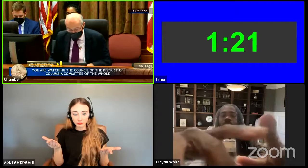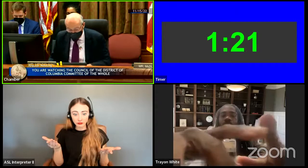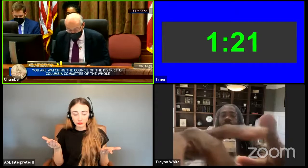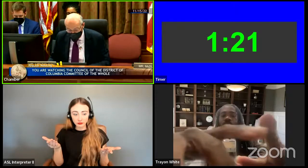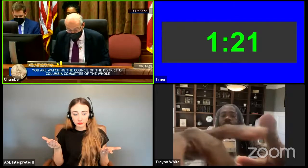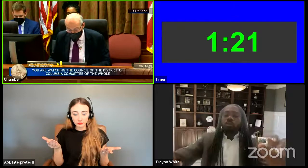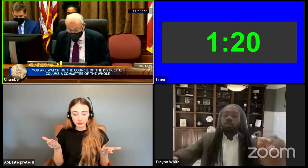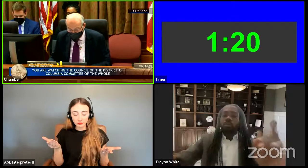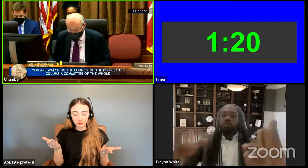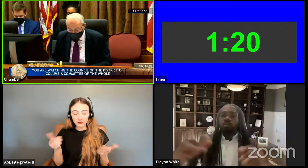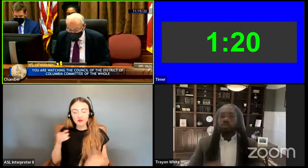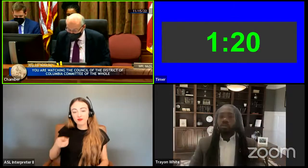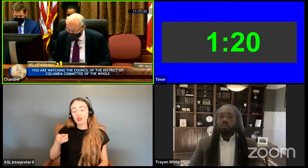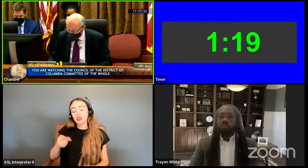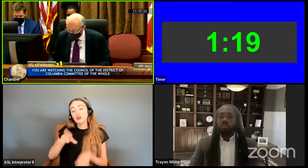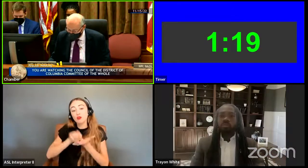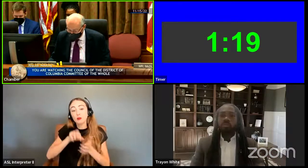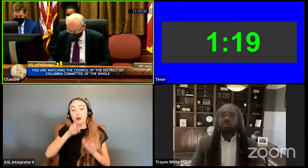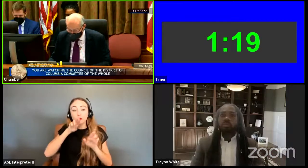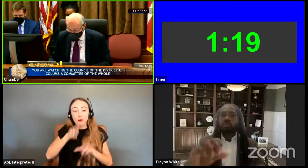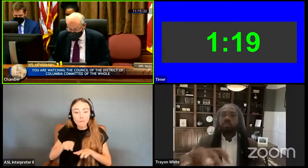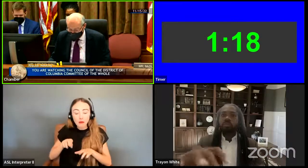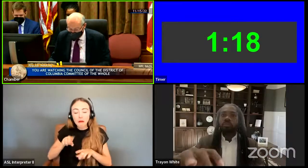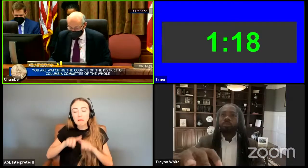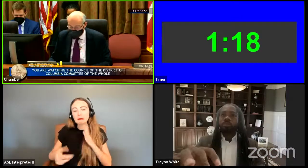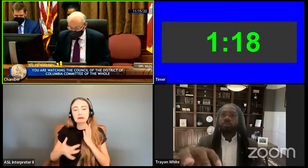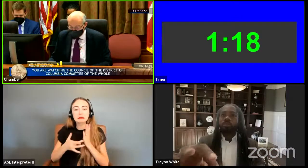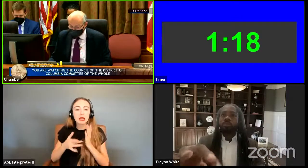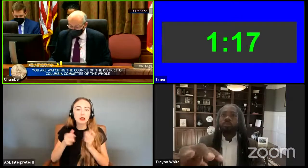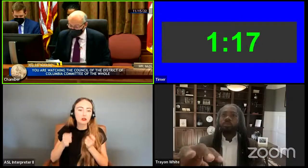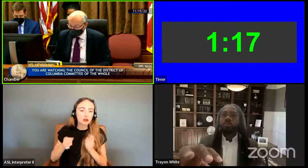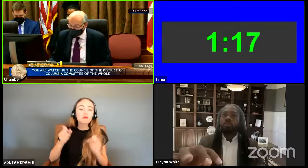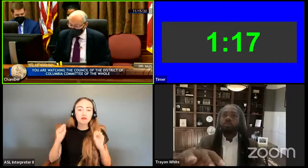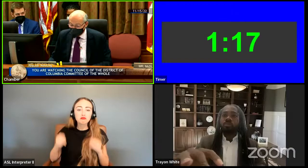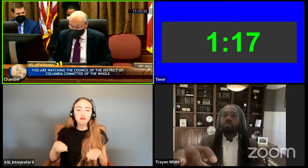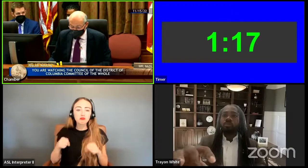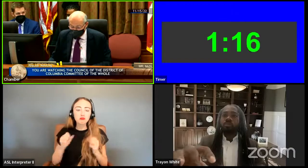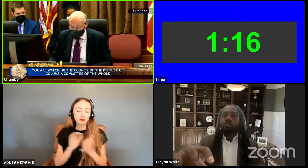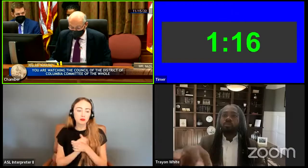We have, the motion is for both the print and report with leave for staff to make technical conforming and